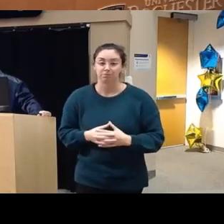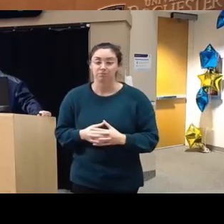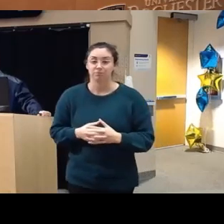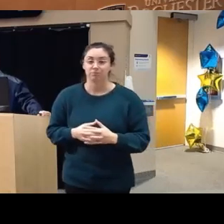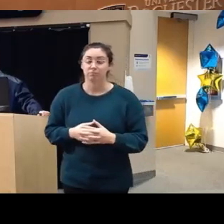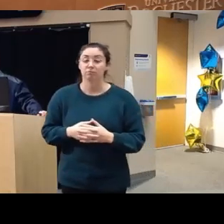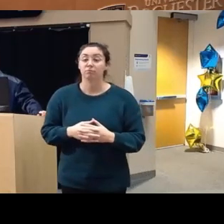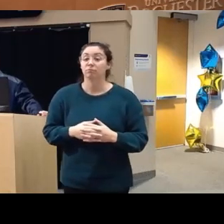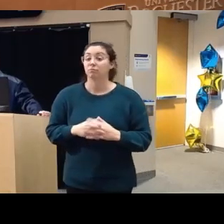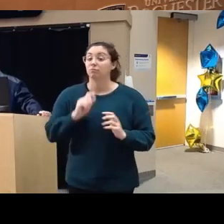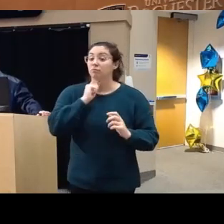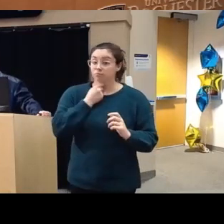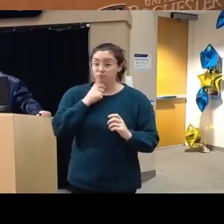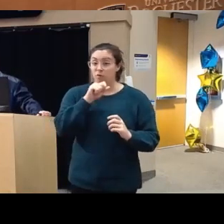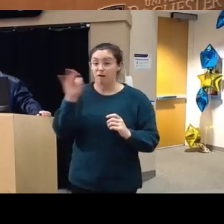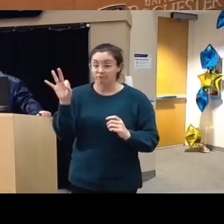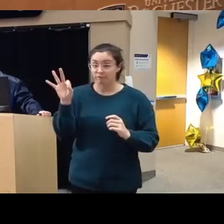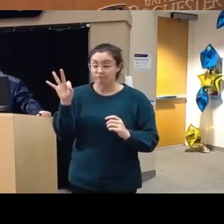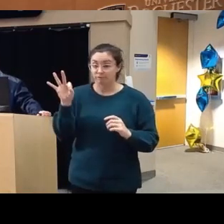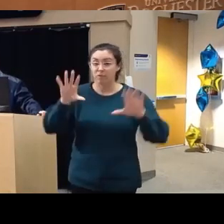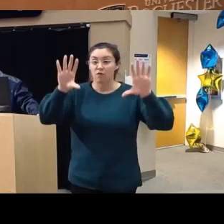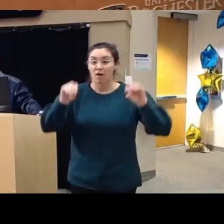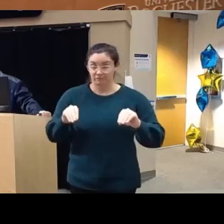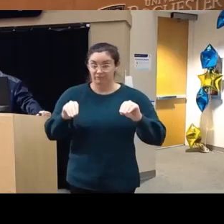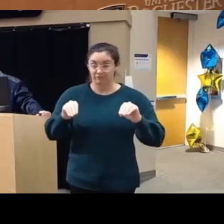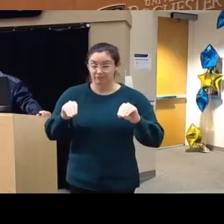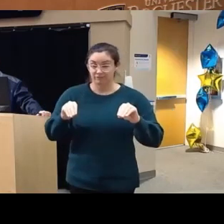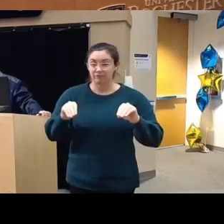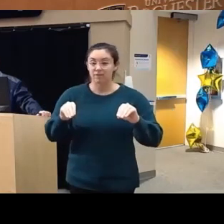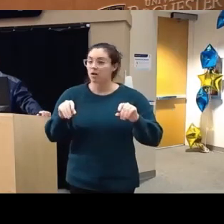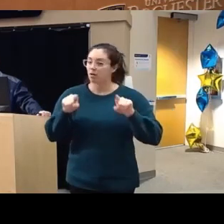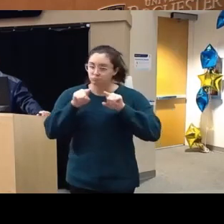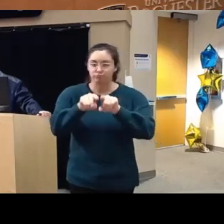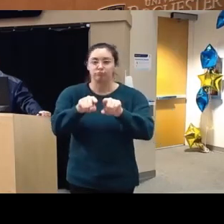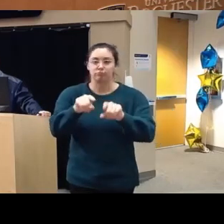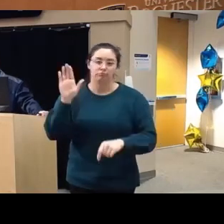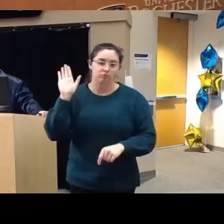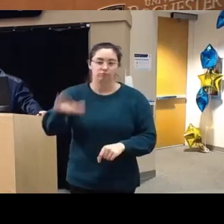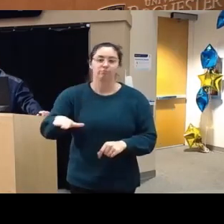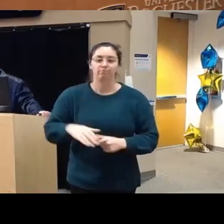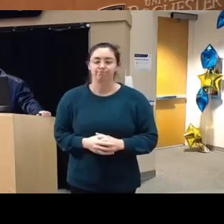your microphones and cameras are off. They're supposed to be off, and they will be off during the entire presentation.